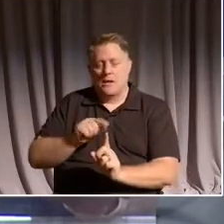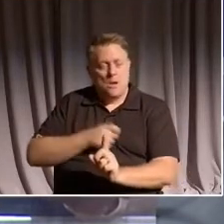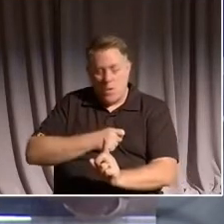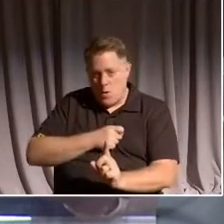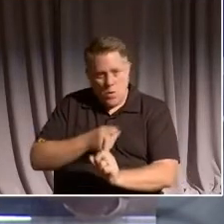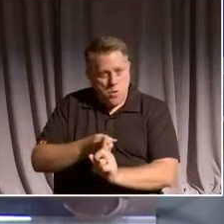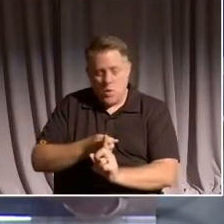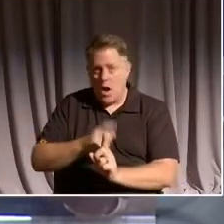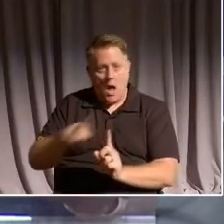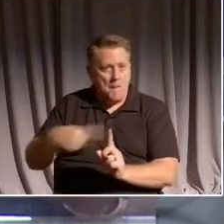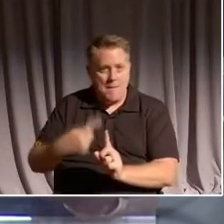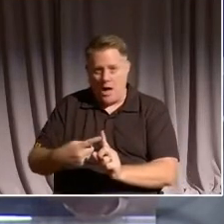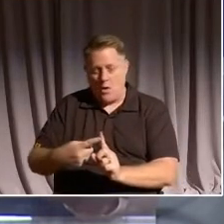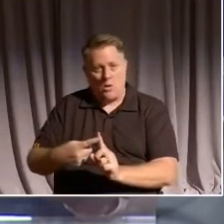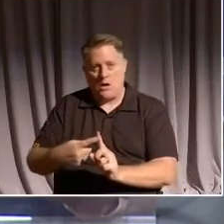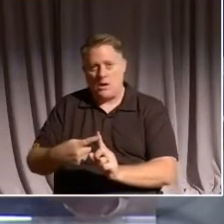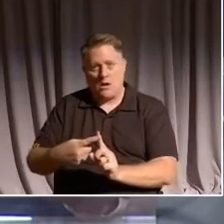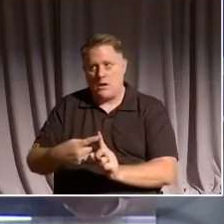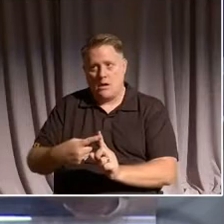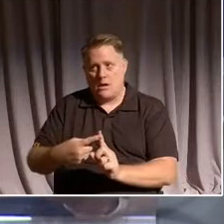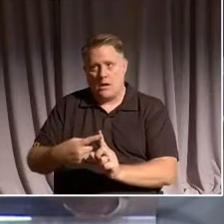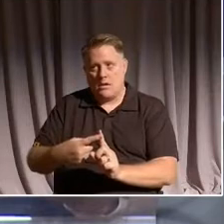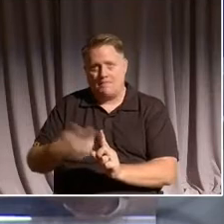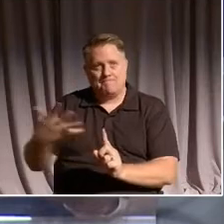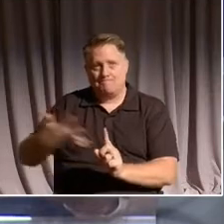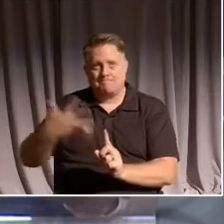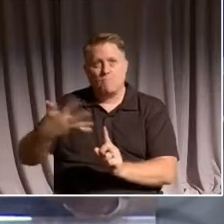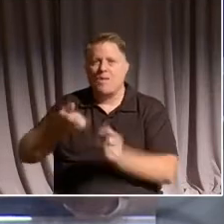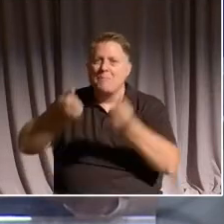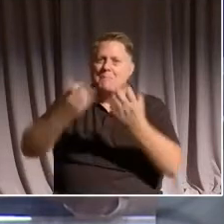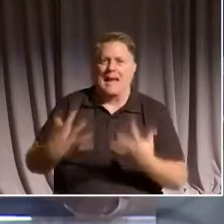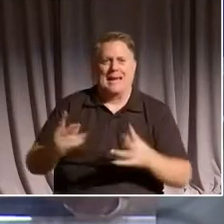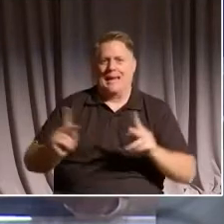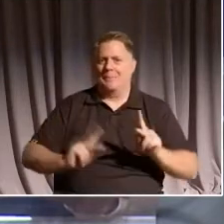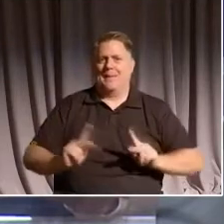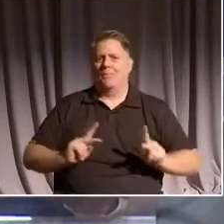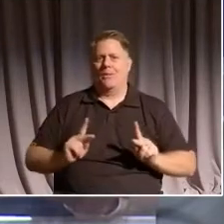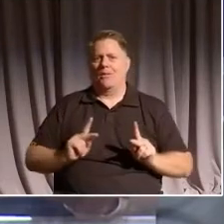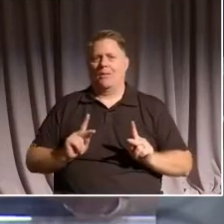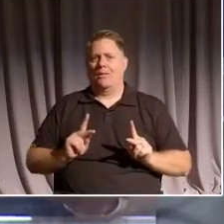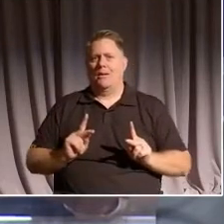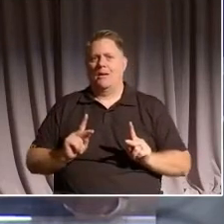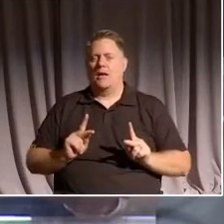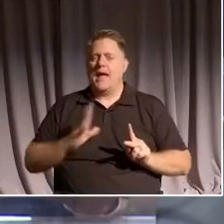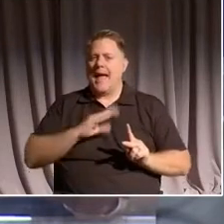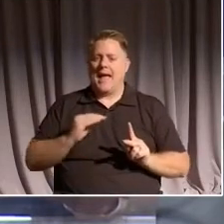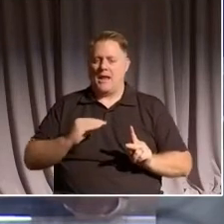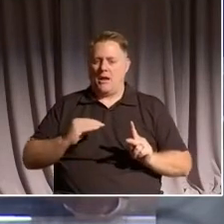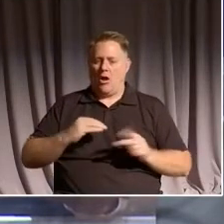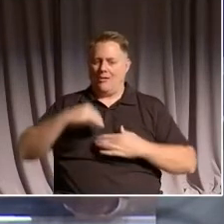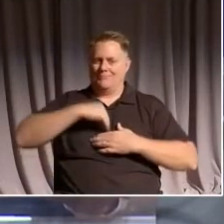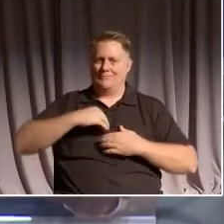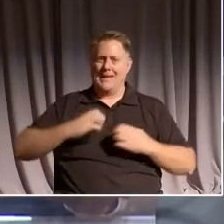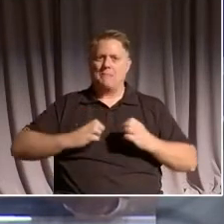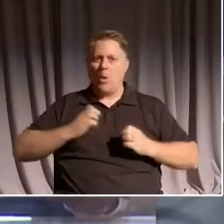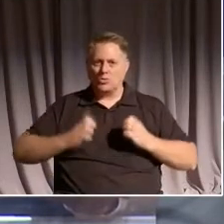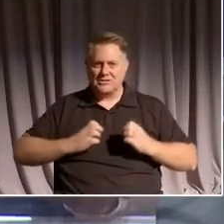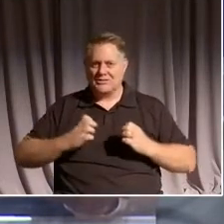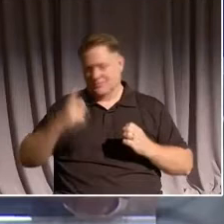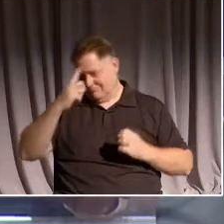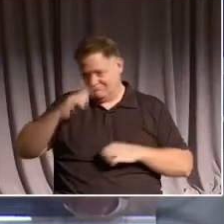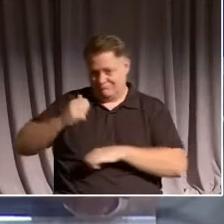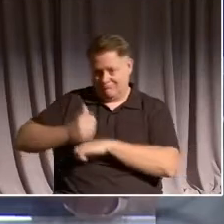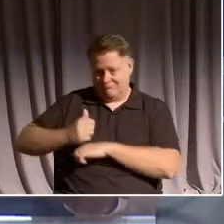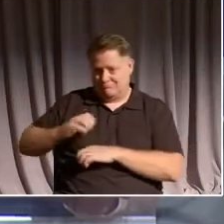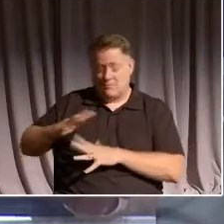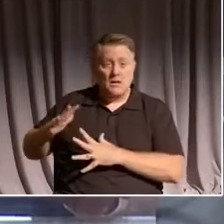devastating impact on so many people in our emotional well-being, and I just